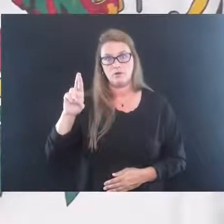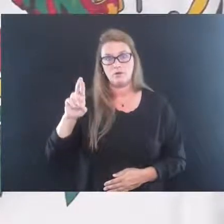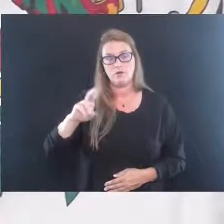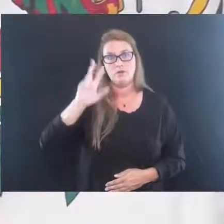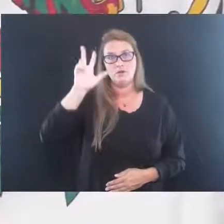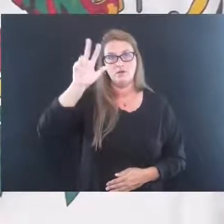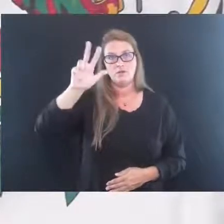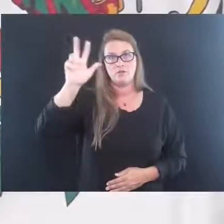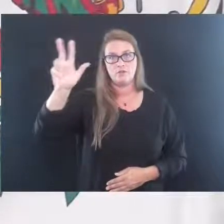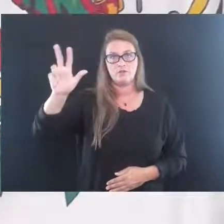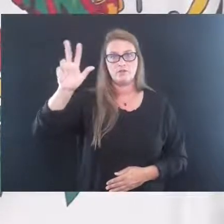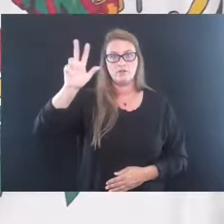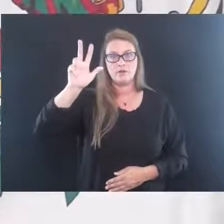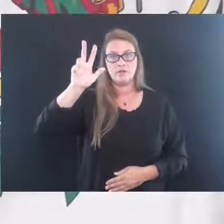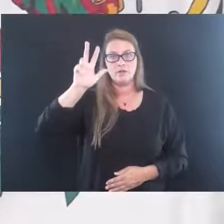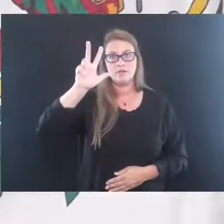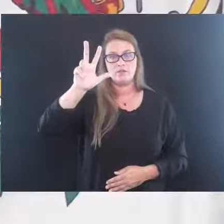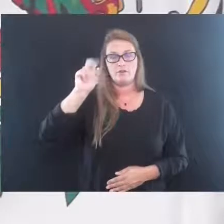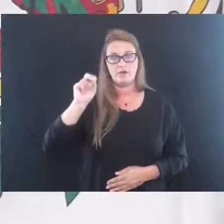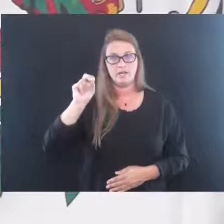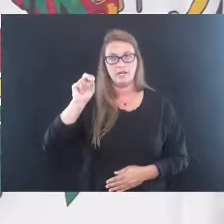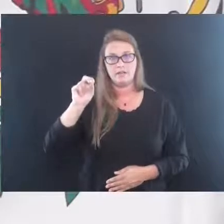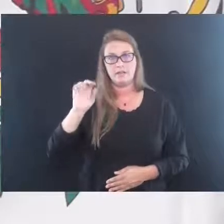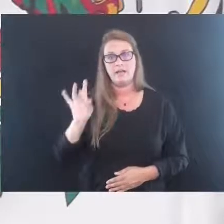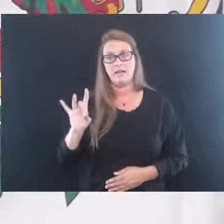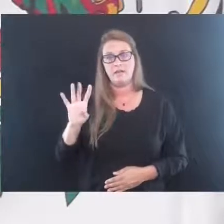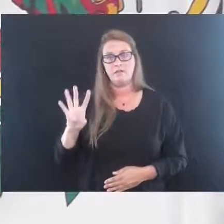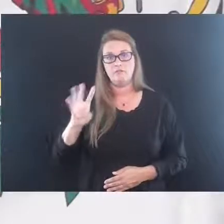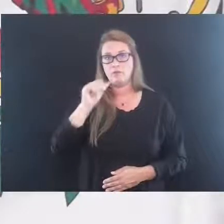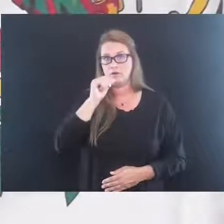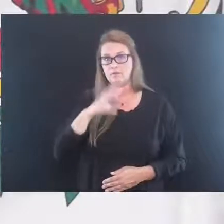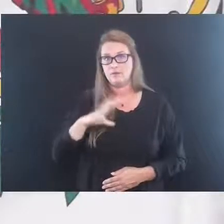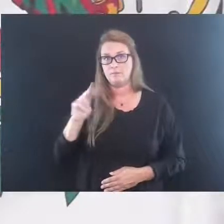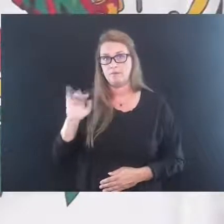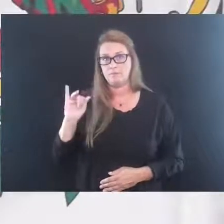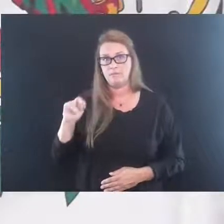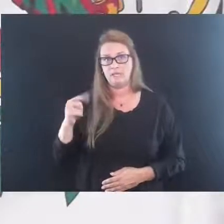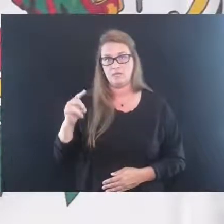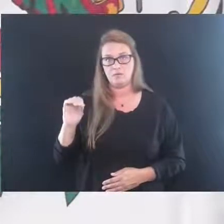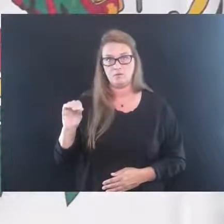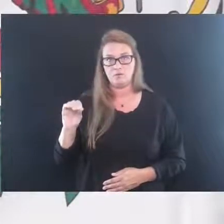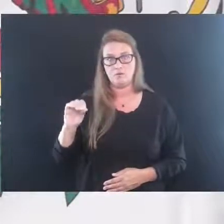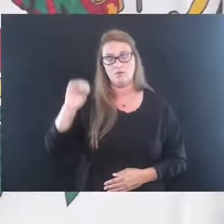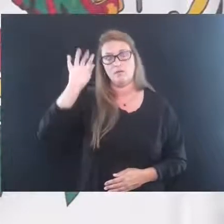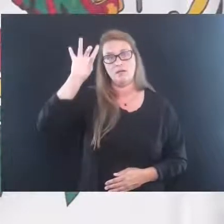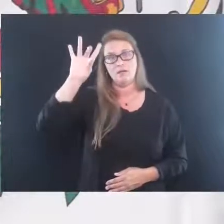The 3,330th death, an 84-year-old female from Mingo County. The